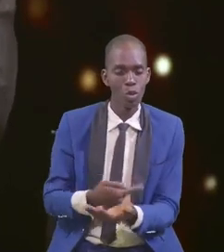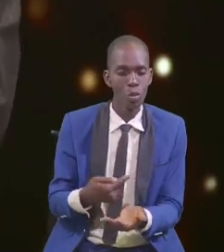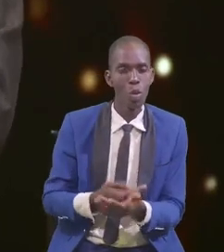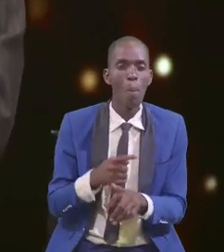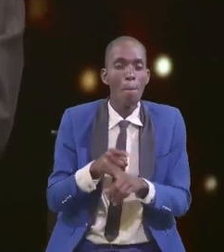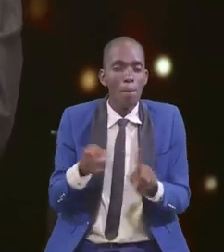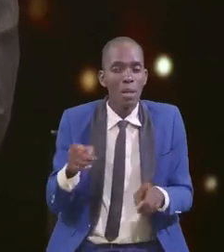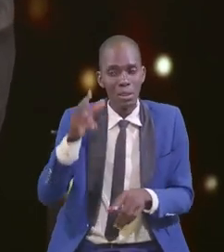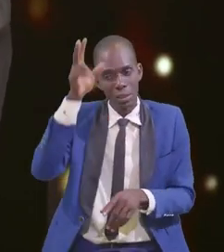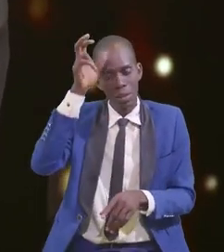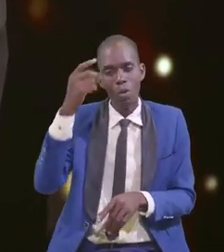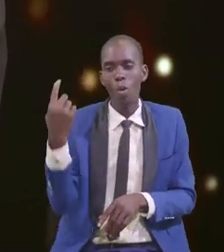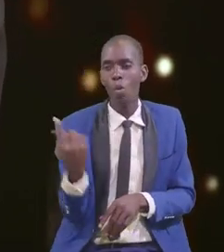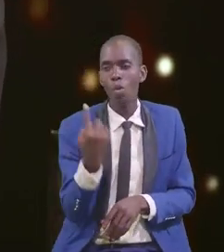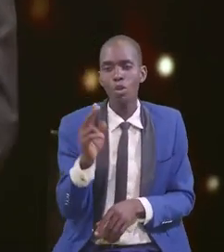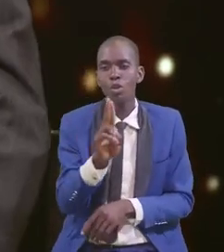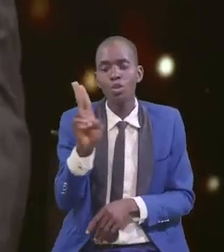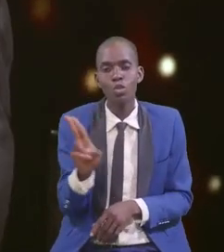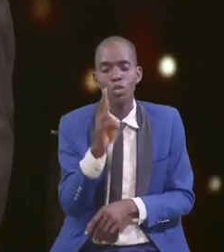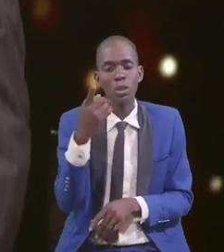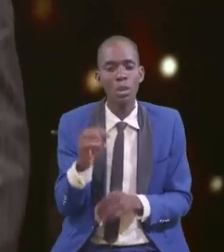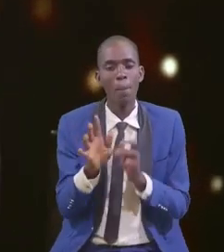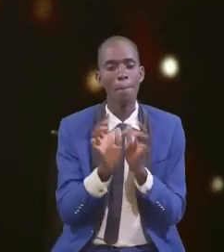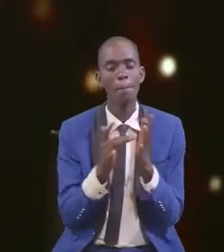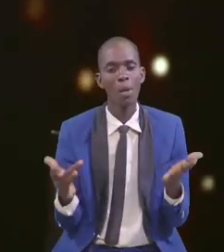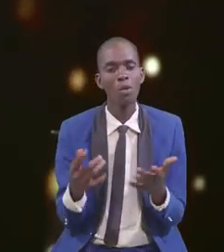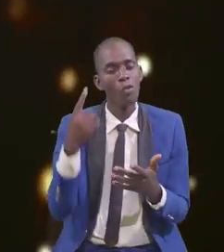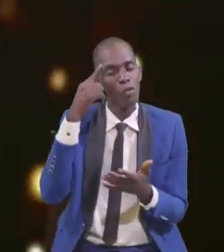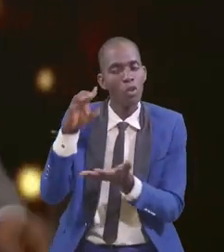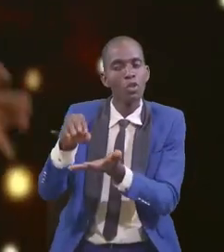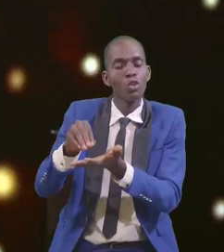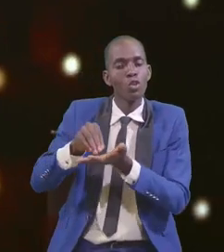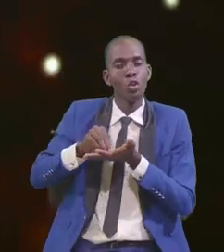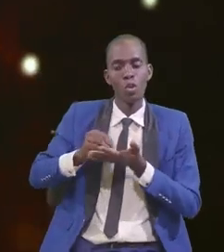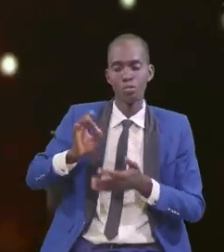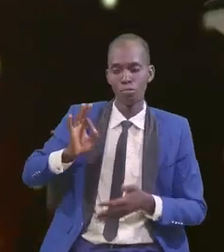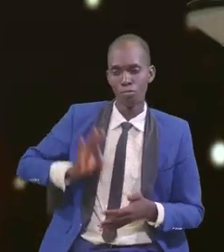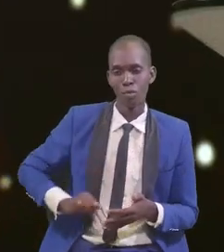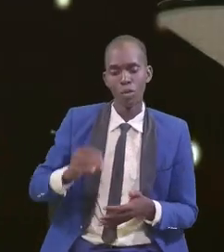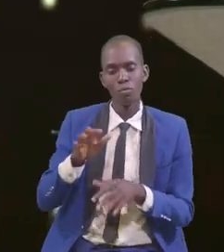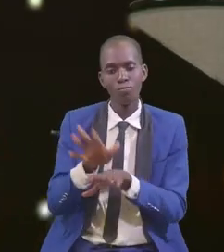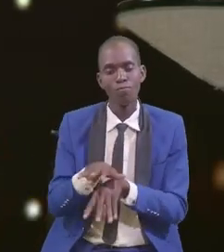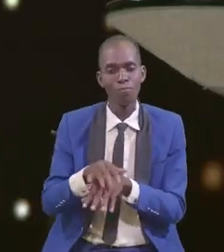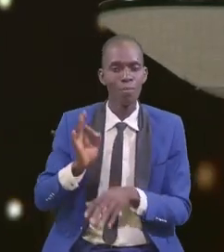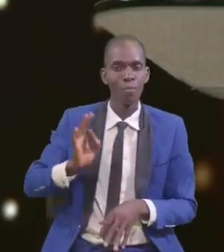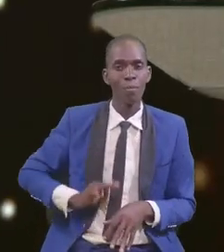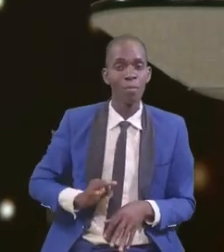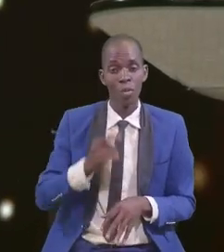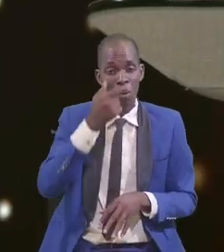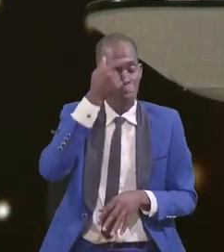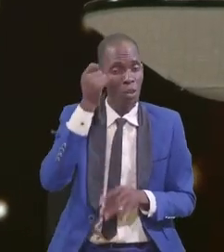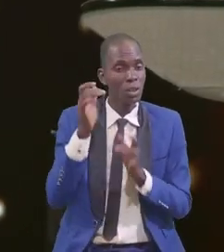out of context, out in darkness. But because Jesus is the light of the